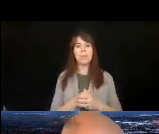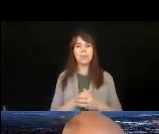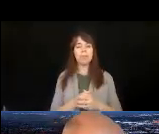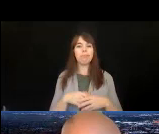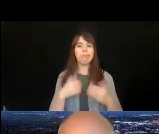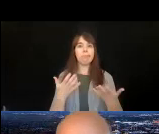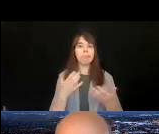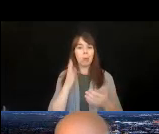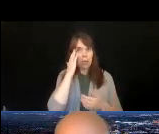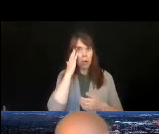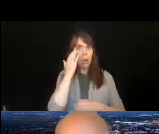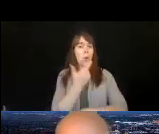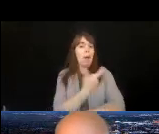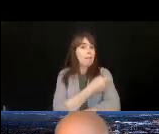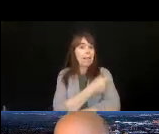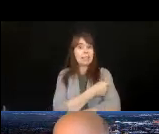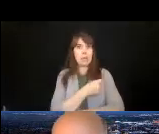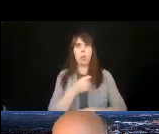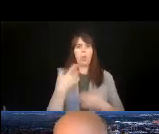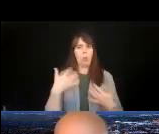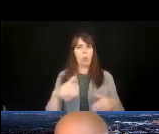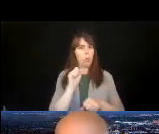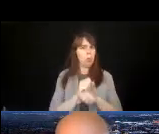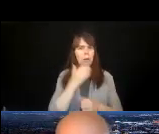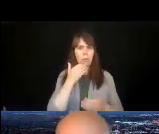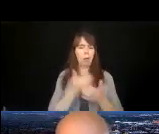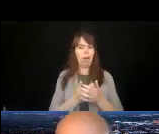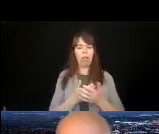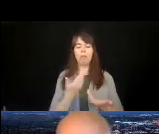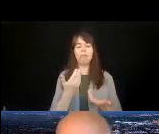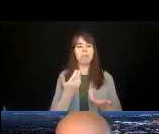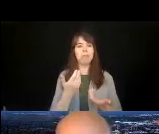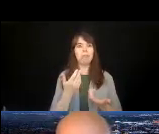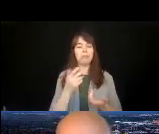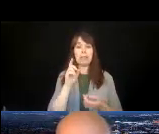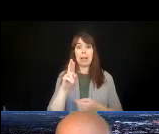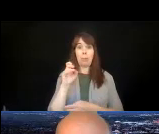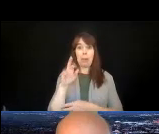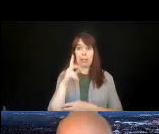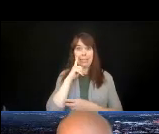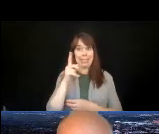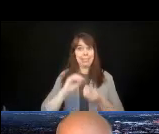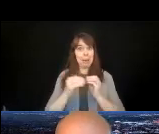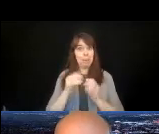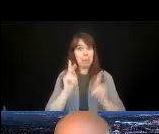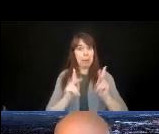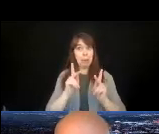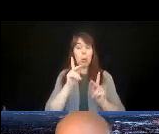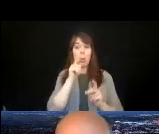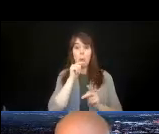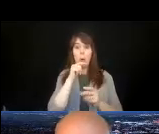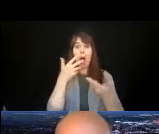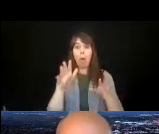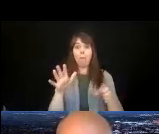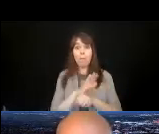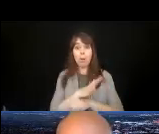that the vaccine is very effective, and it's effective. Dr. Miller showed you the number of patients who have required